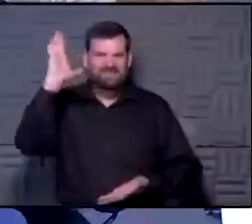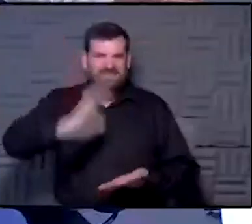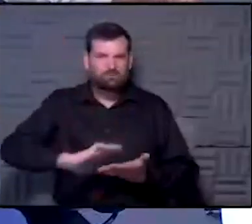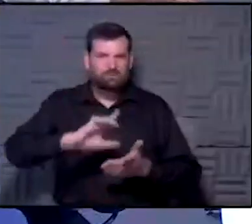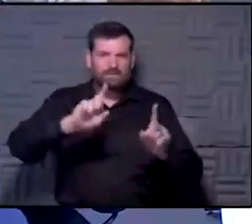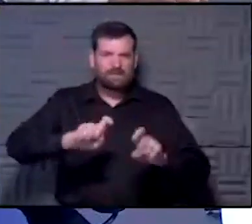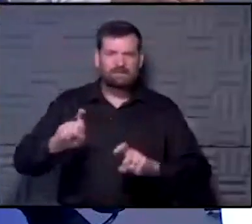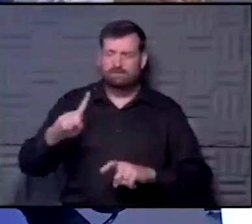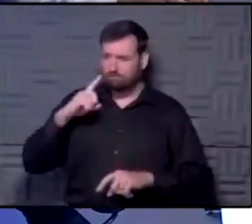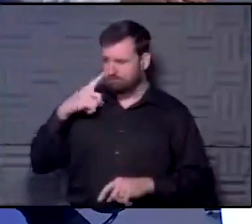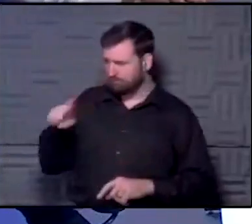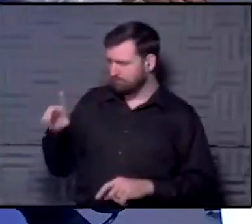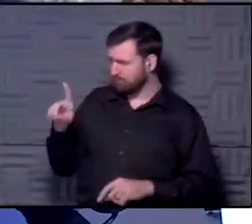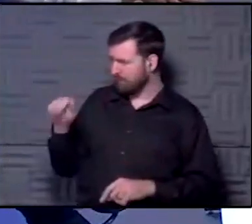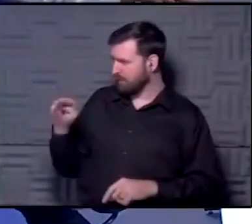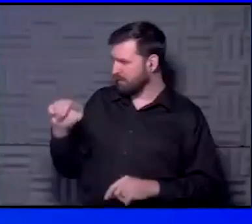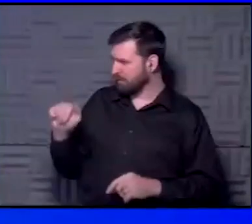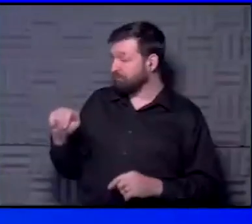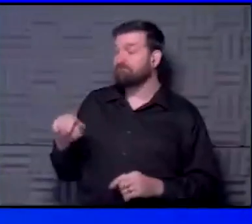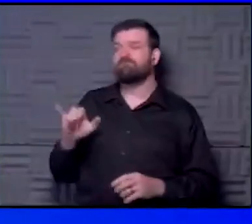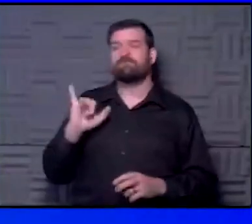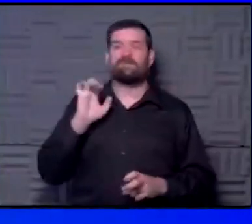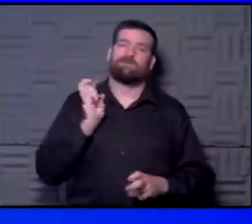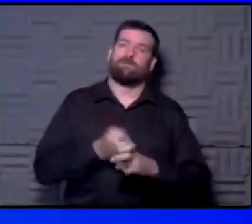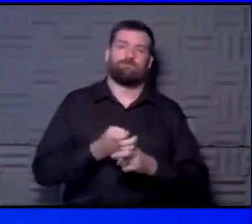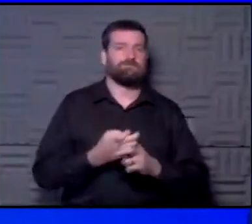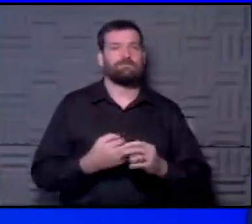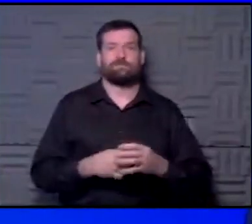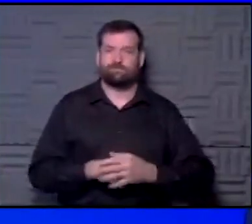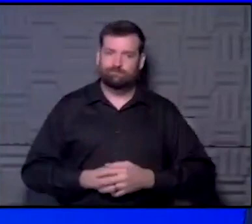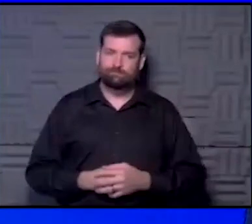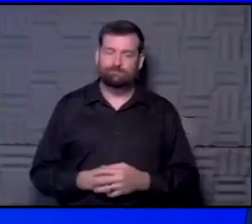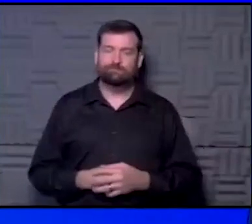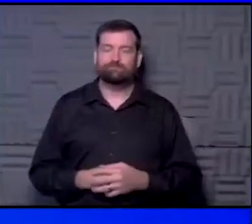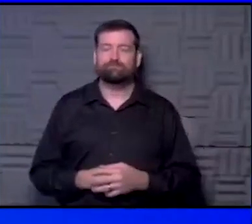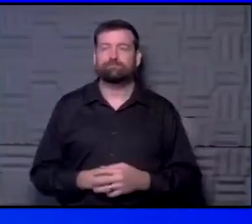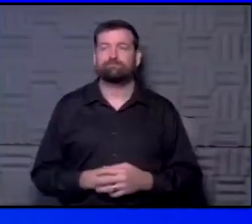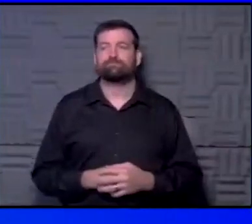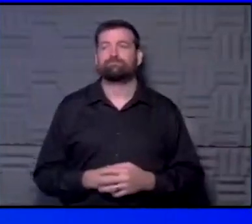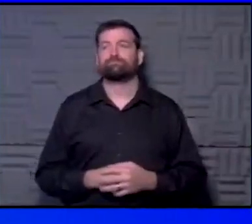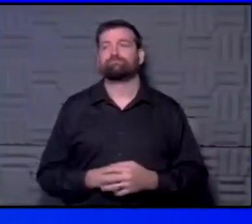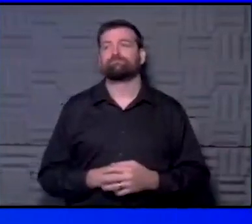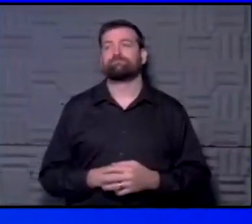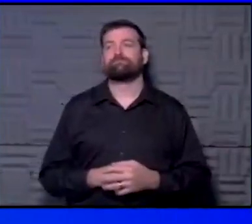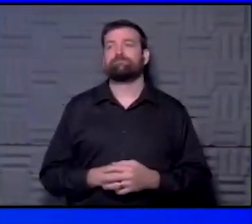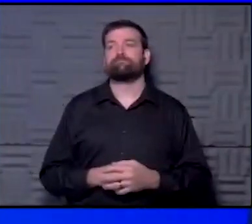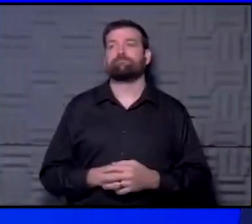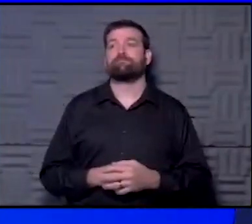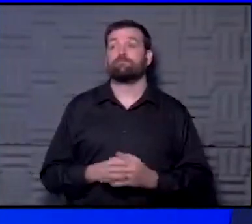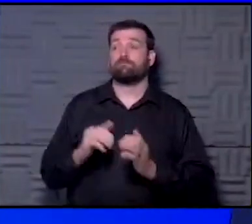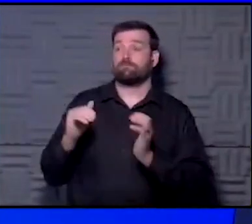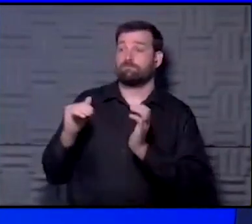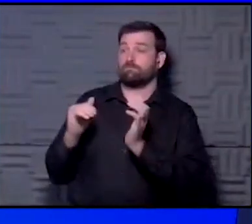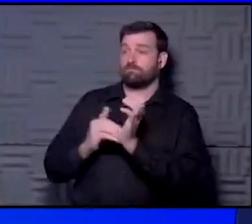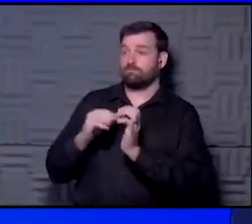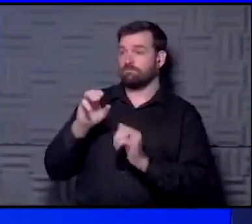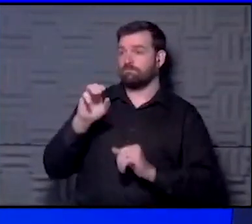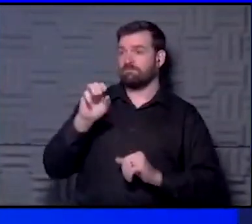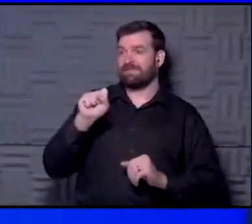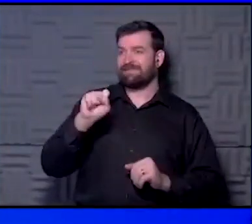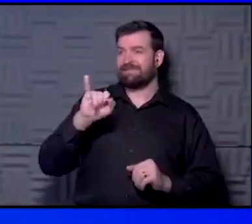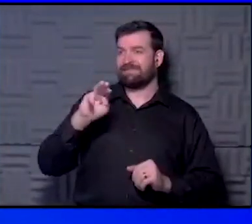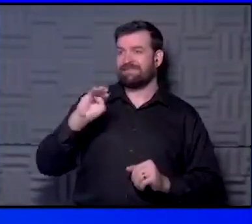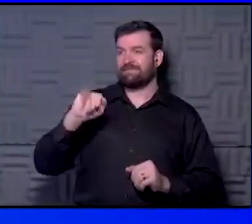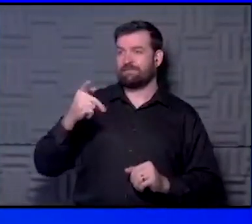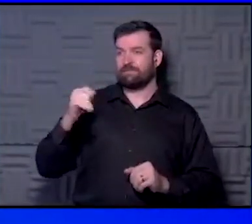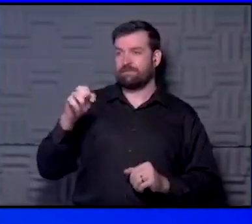talk a little bit about that, Dana. Yeah, and then I'll this put is my 2 difficult. cents. I think there's, so Dr. Simpson, Steve Simpson and I, who's